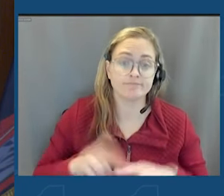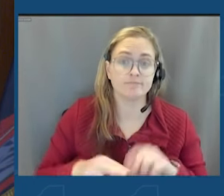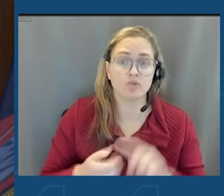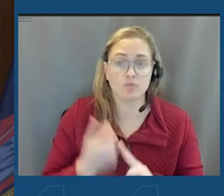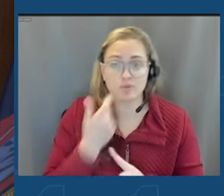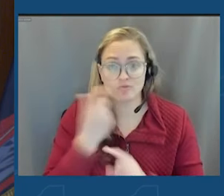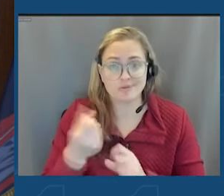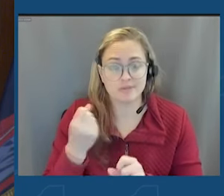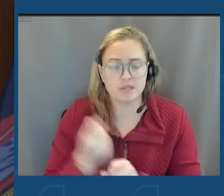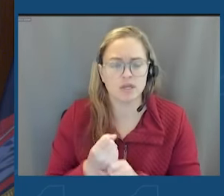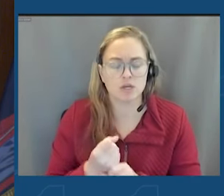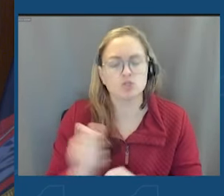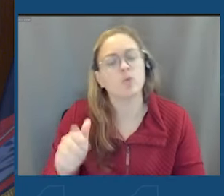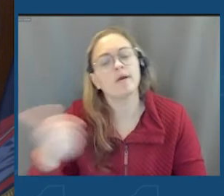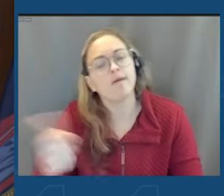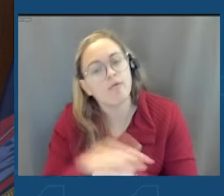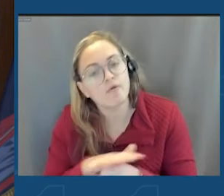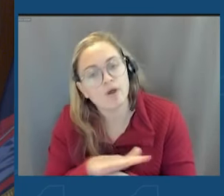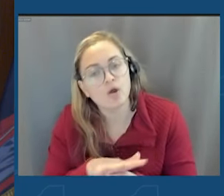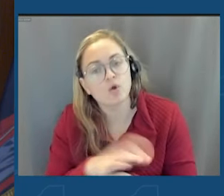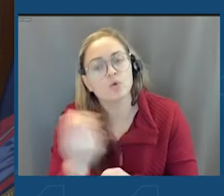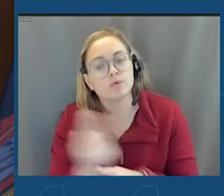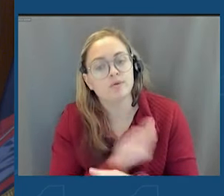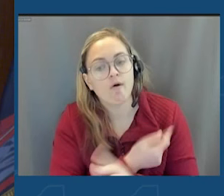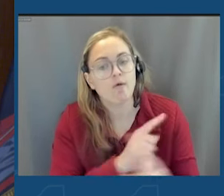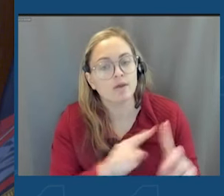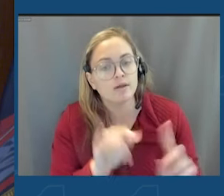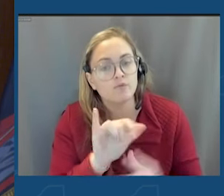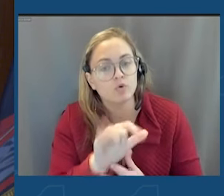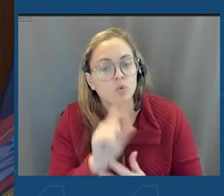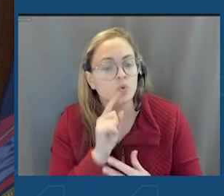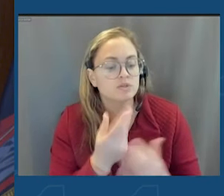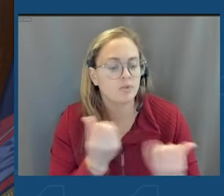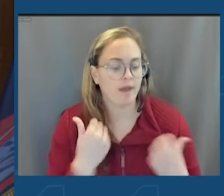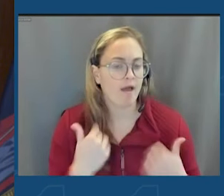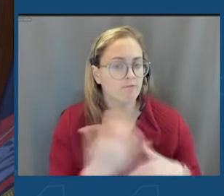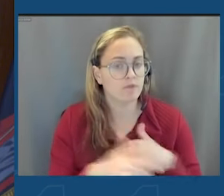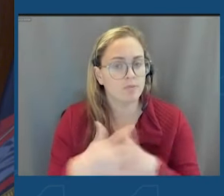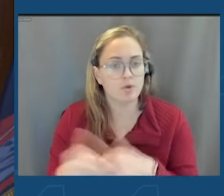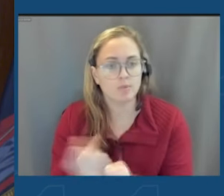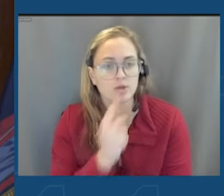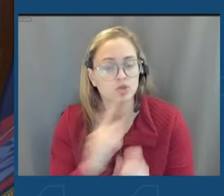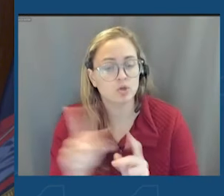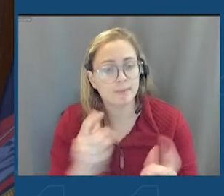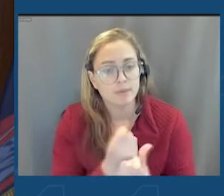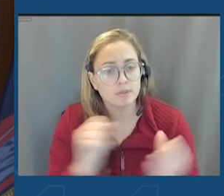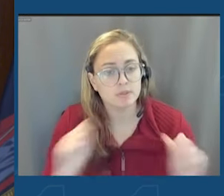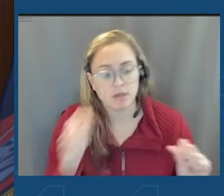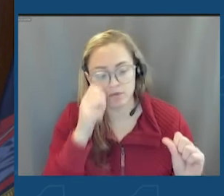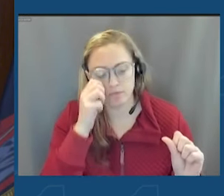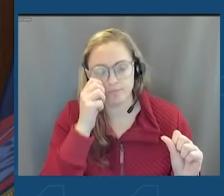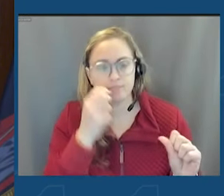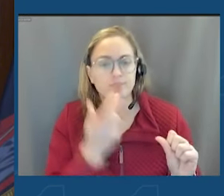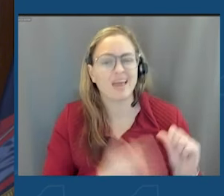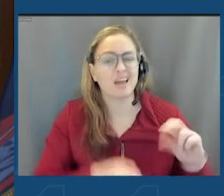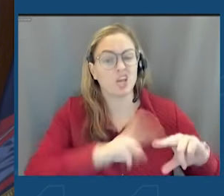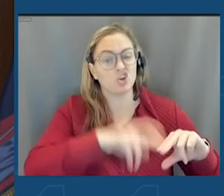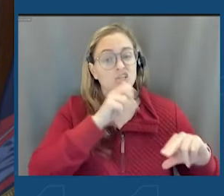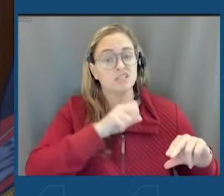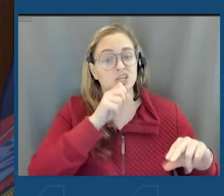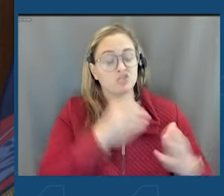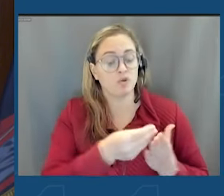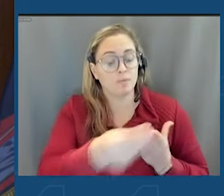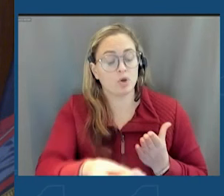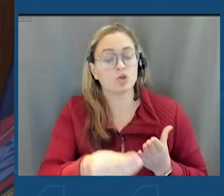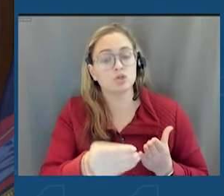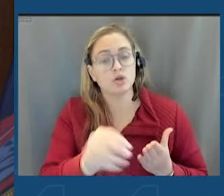So this is another area. We're using all the tools at our disposal to keep people safe. We also raised the age for the purchase of semi-automatic